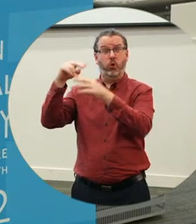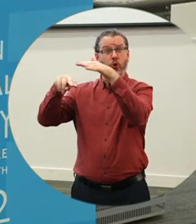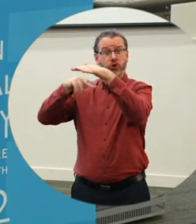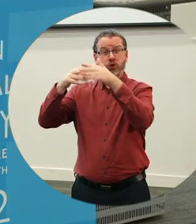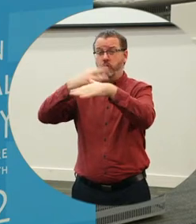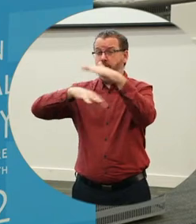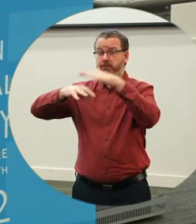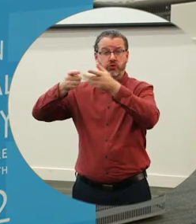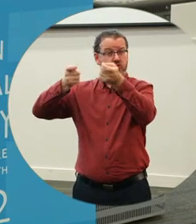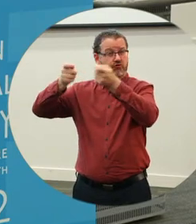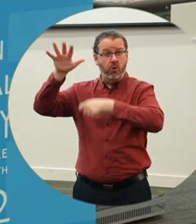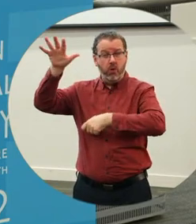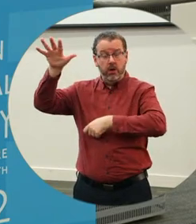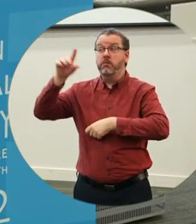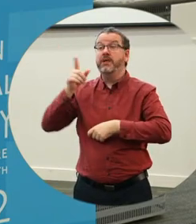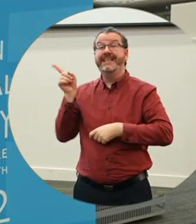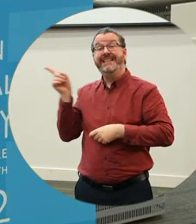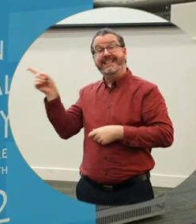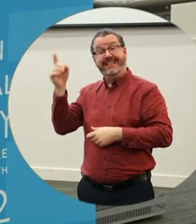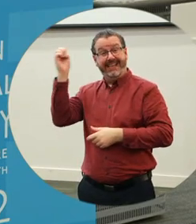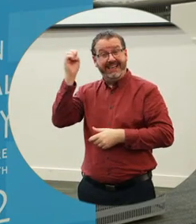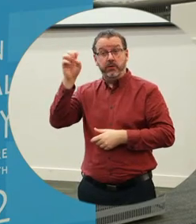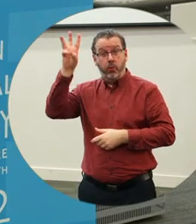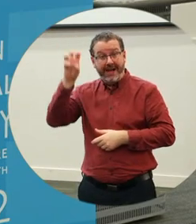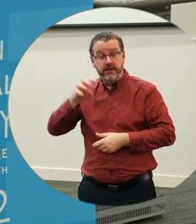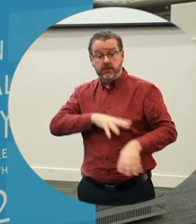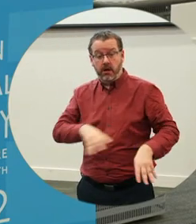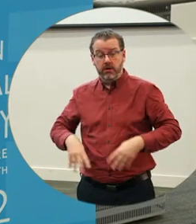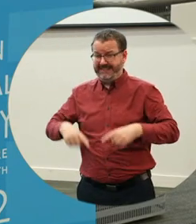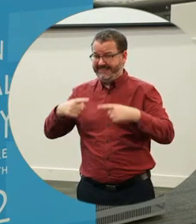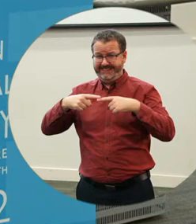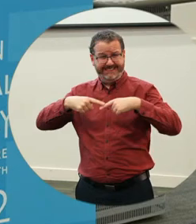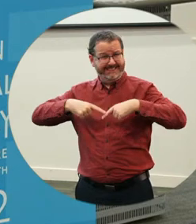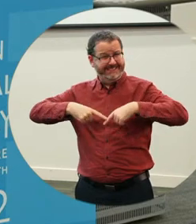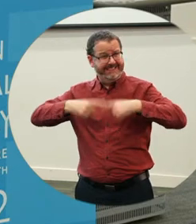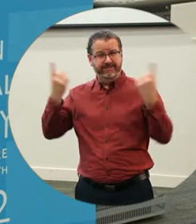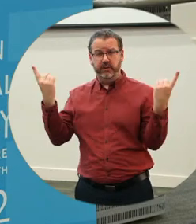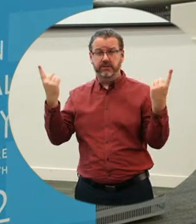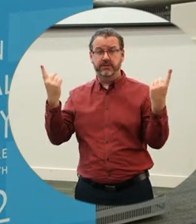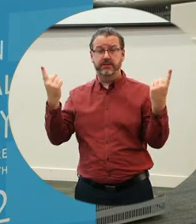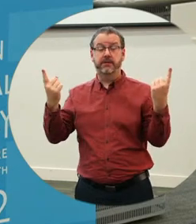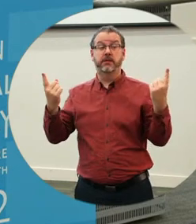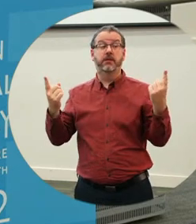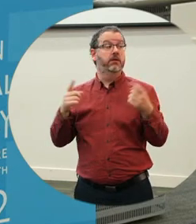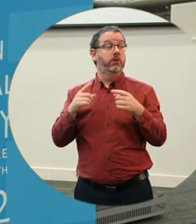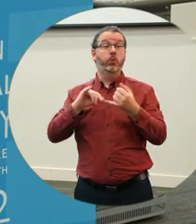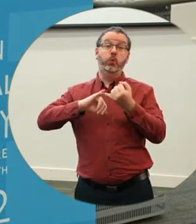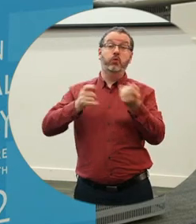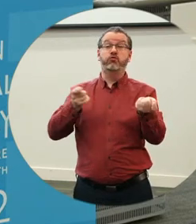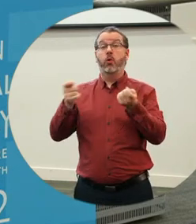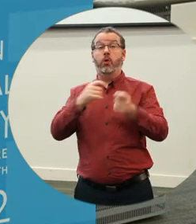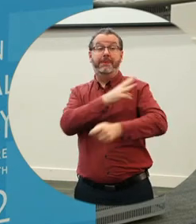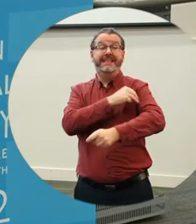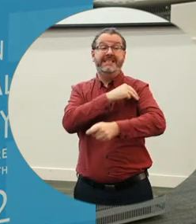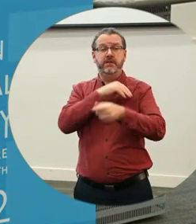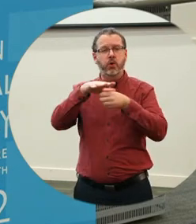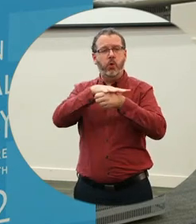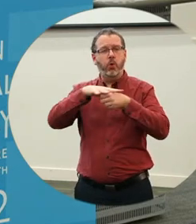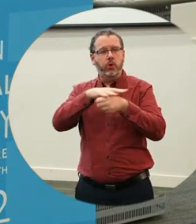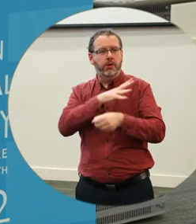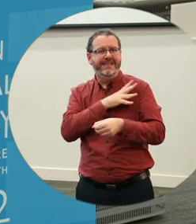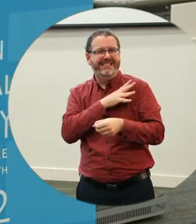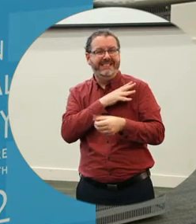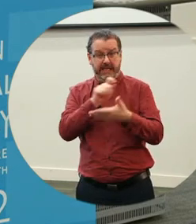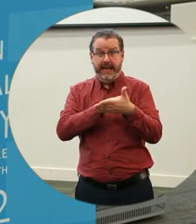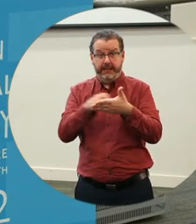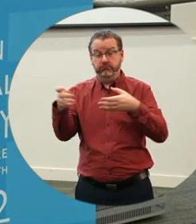different from what operated in England and Wales and Scotland, where police forces were controlled by locally elected committees. And